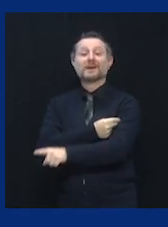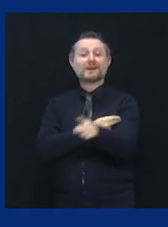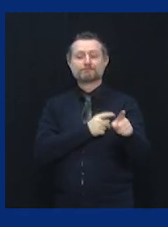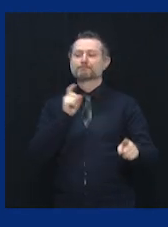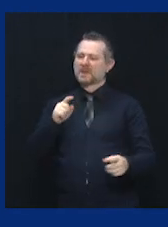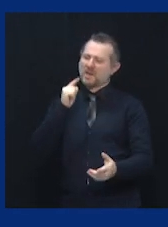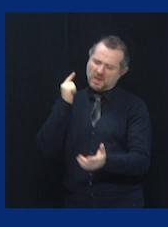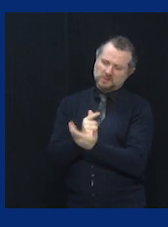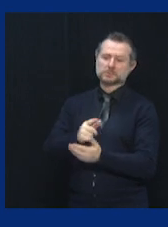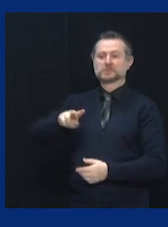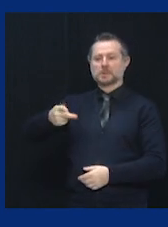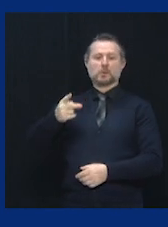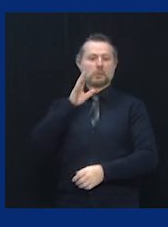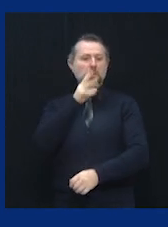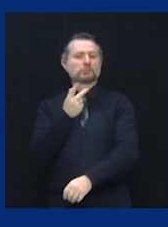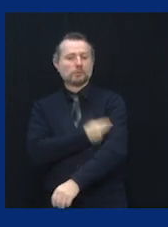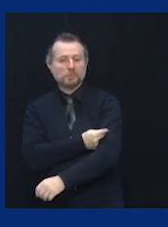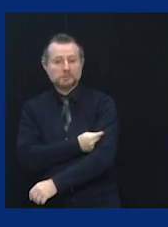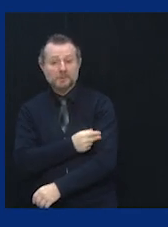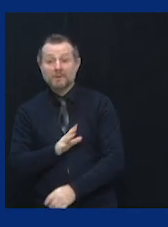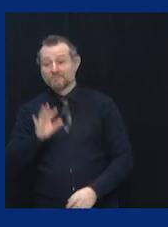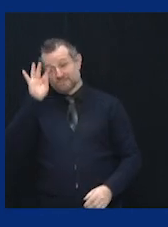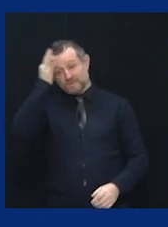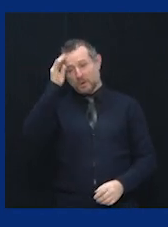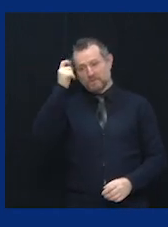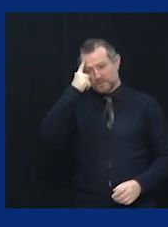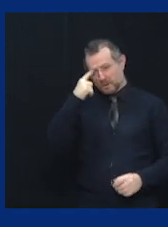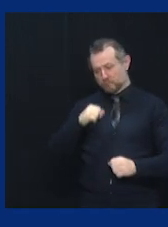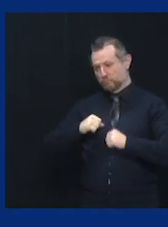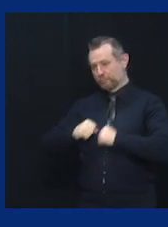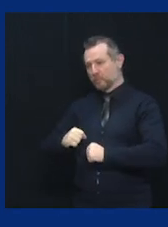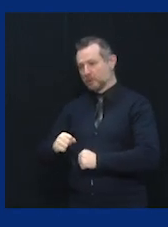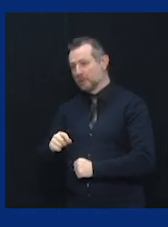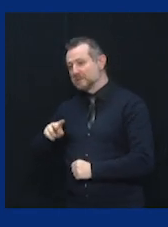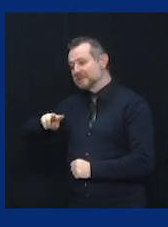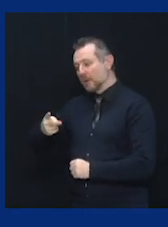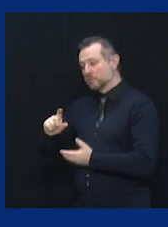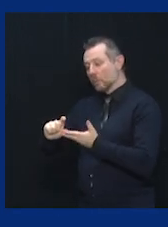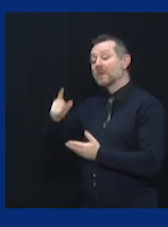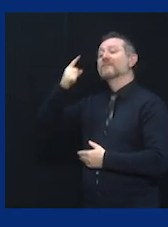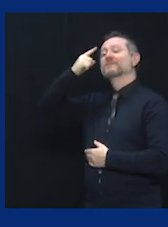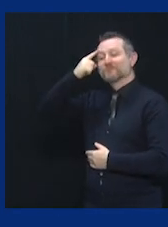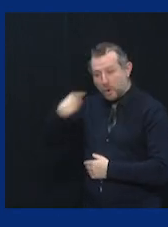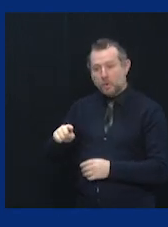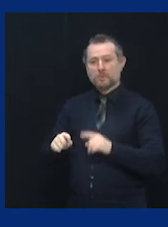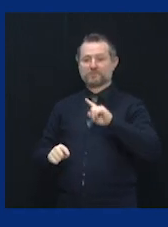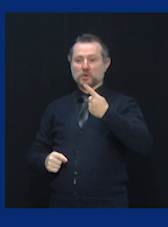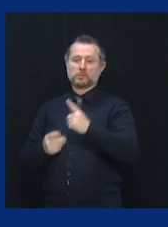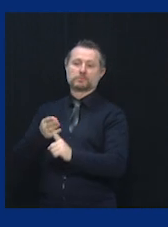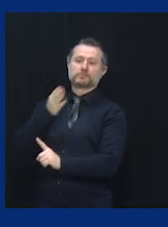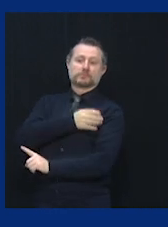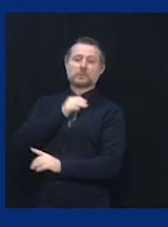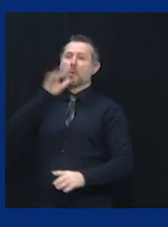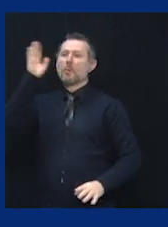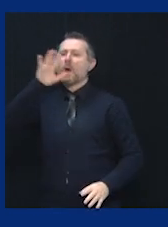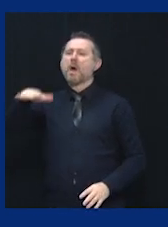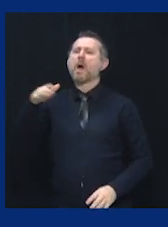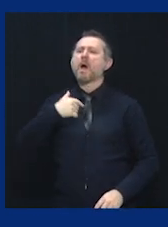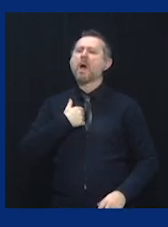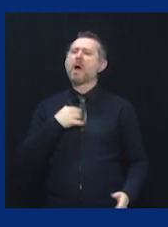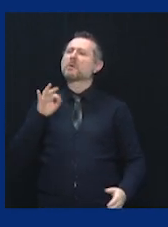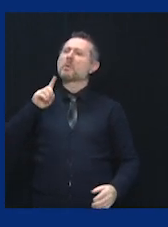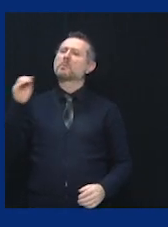second dose allocation. So don't worry about 91%, will I get my second dose? You will get your second